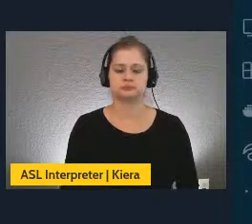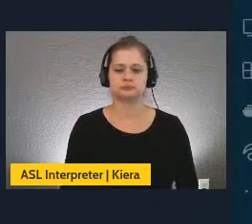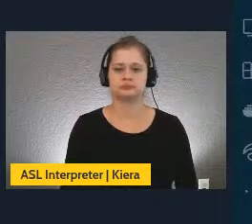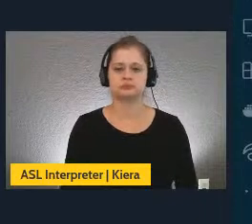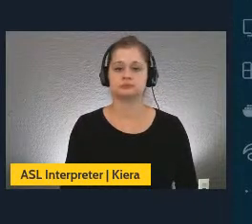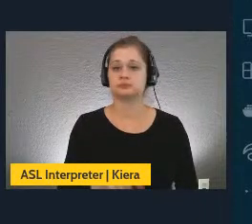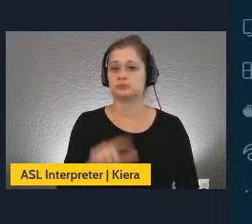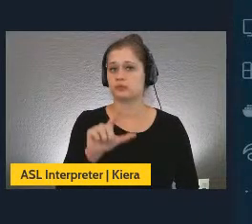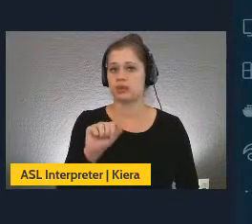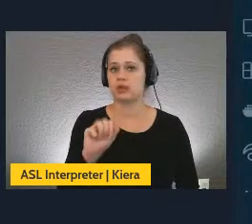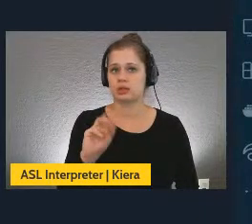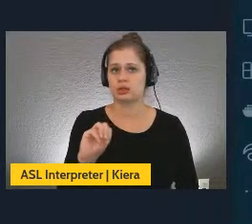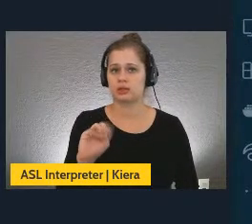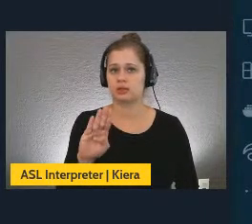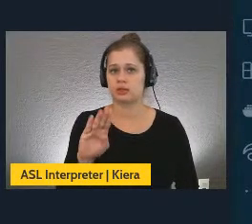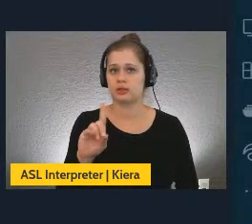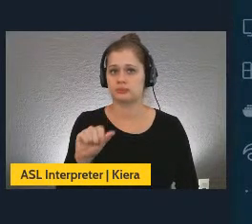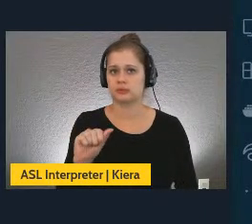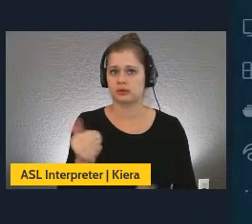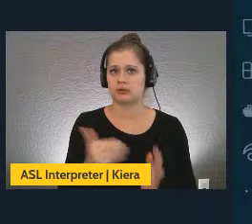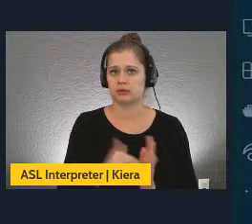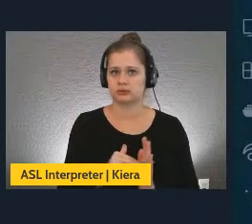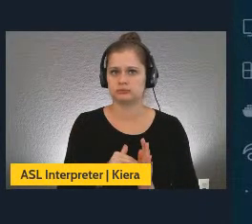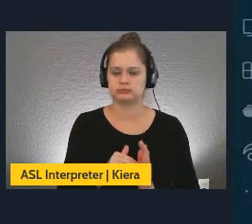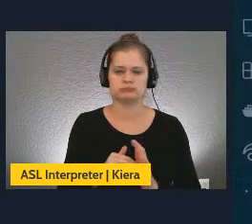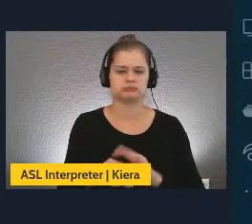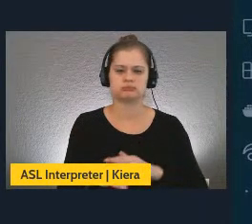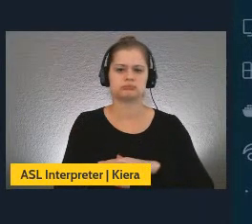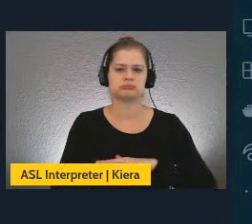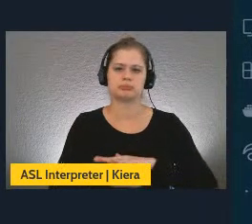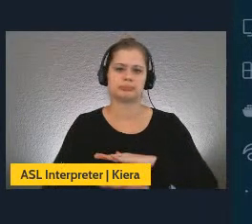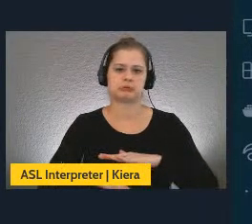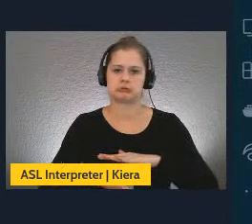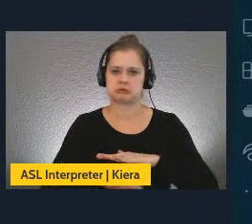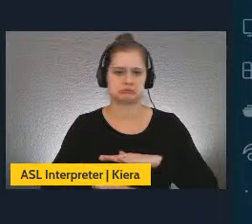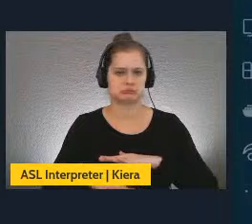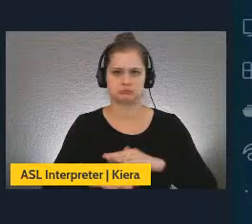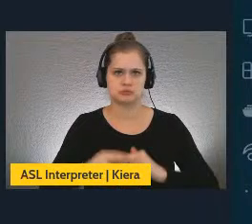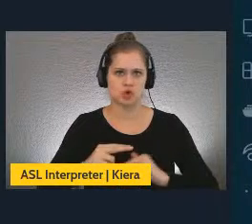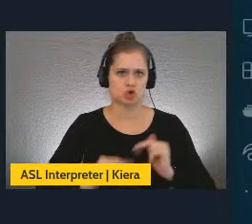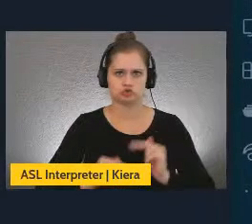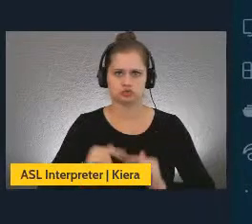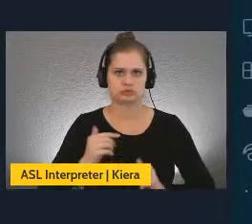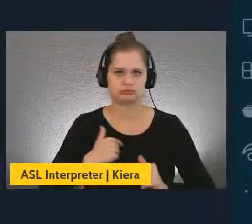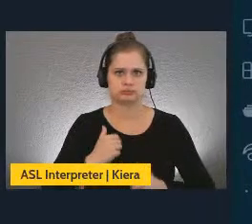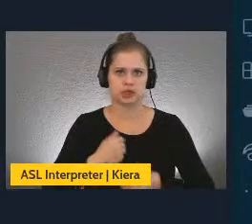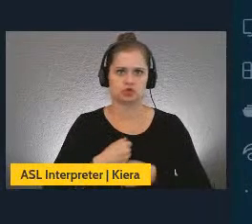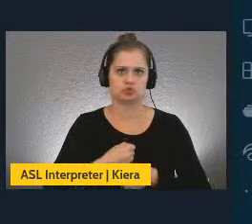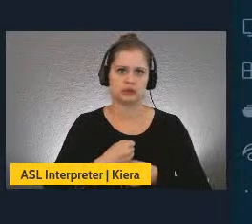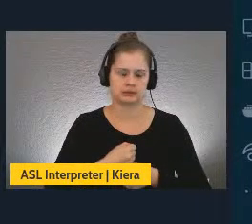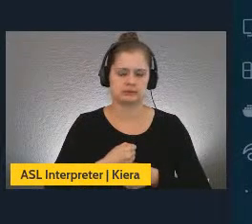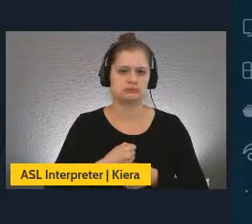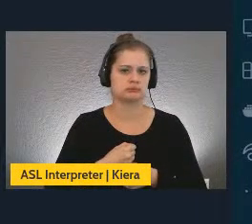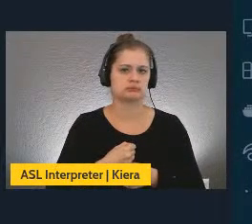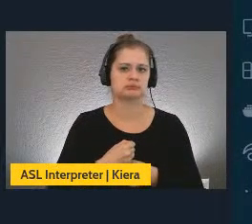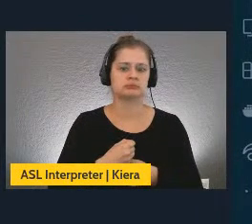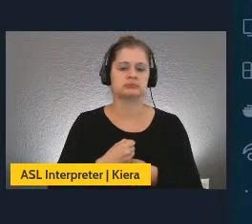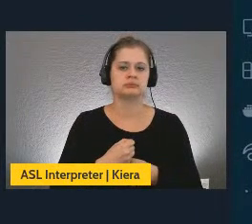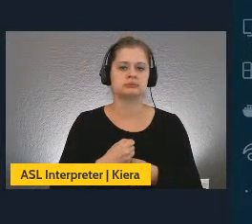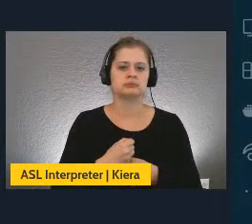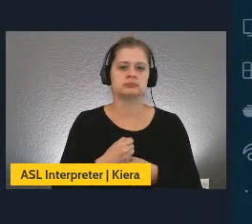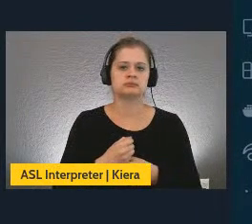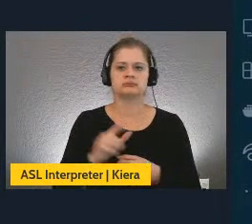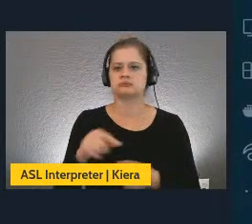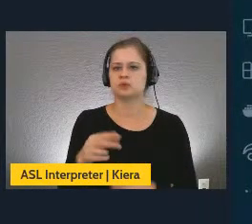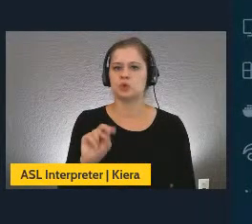Lambda again. So this is a basic, a simple construct that I've created, which is just a Node.js